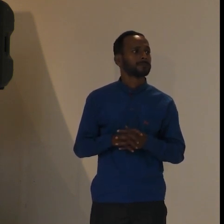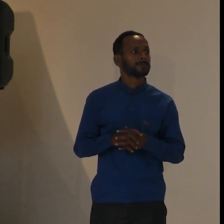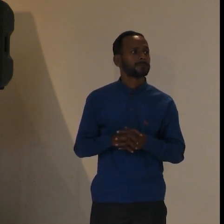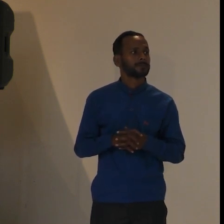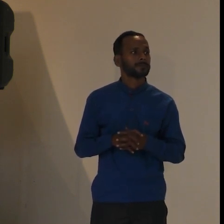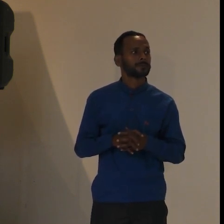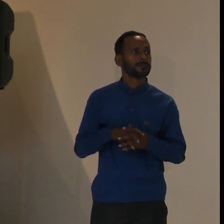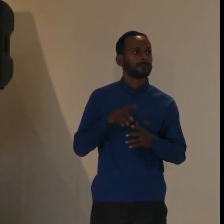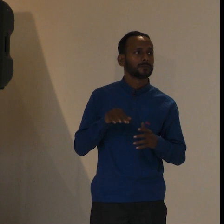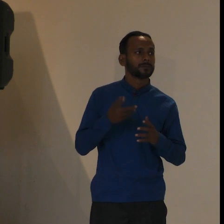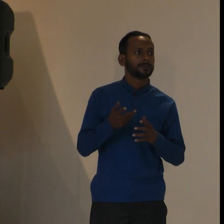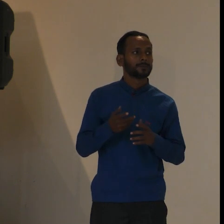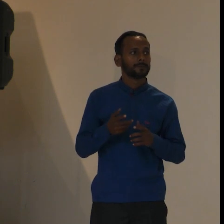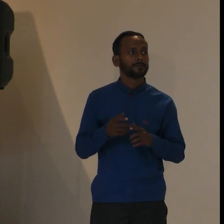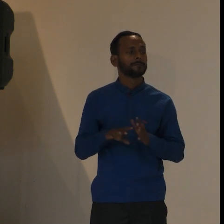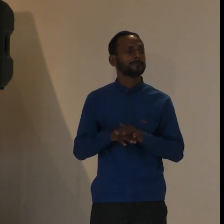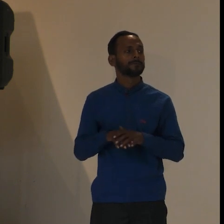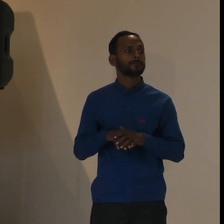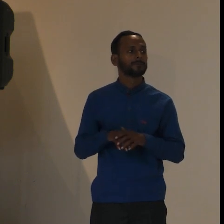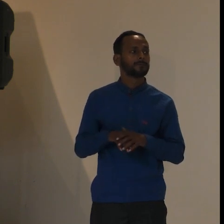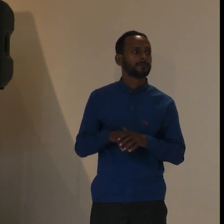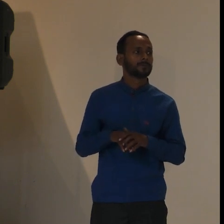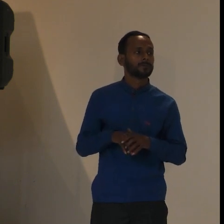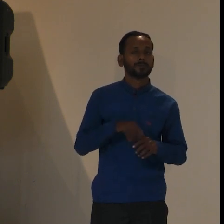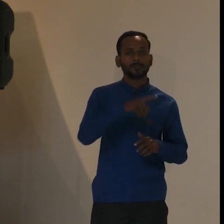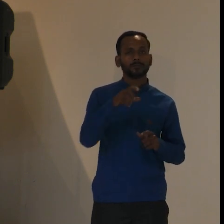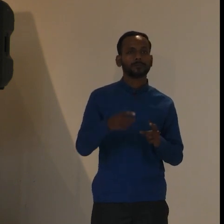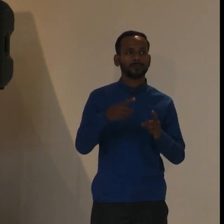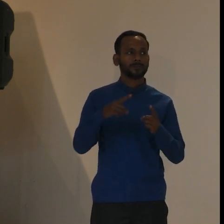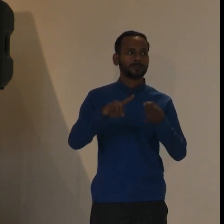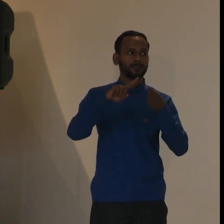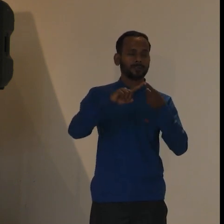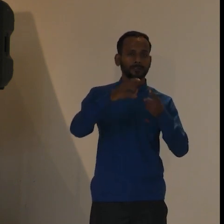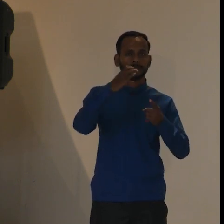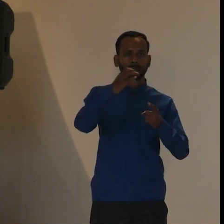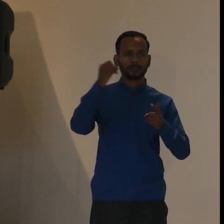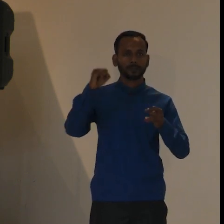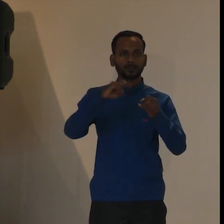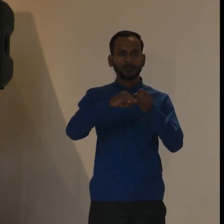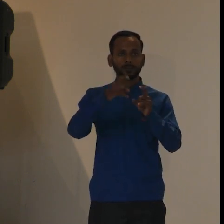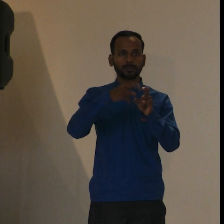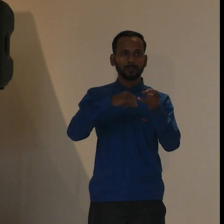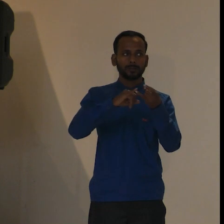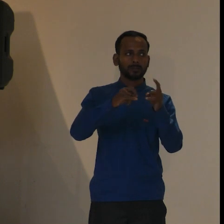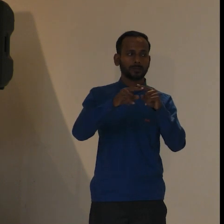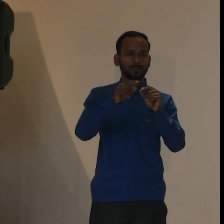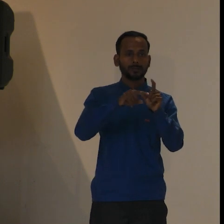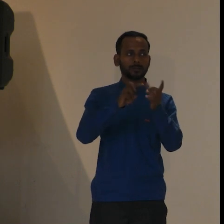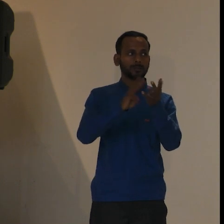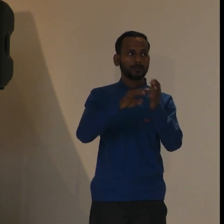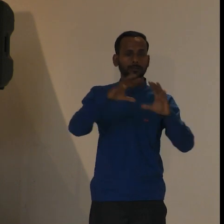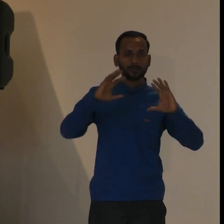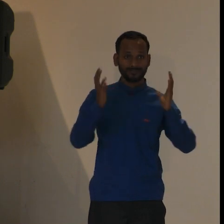I think this is also a huge nod to the ecosystem here in and of itself, because we can have such a